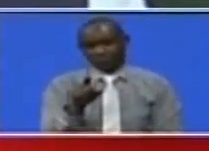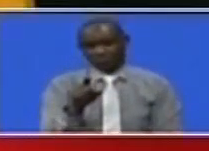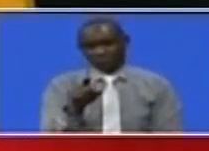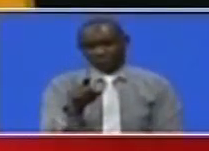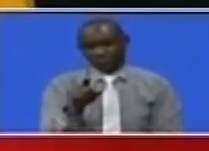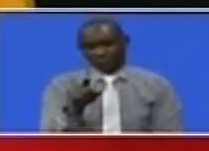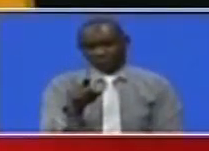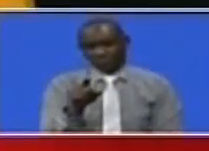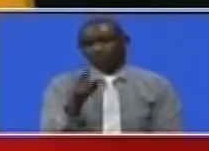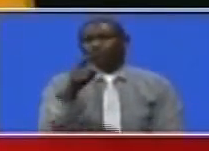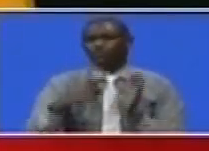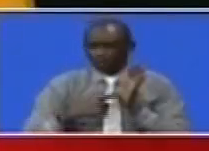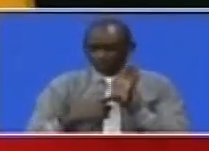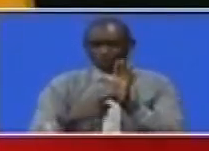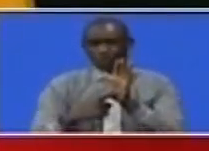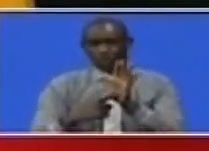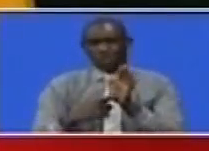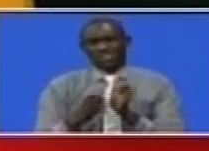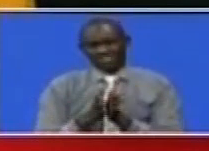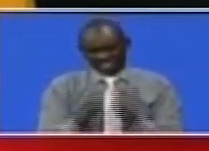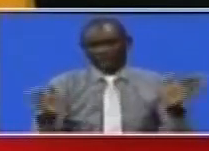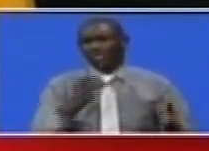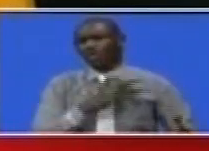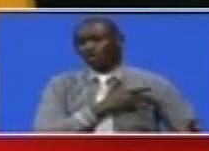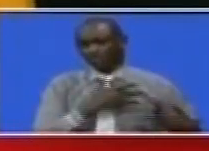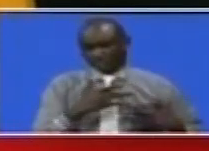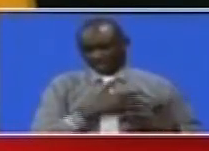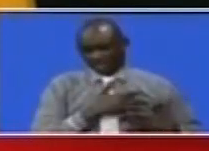to show genuine concern